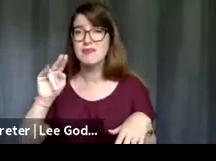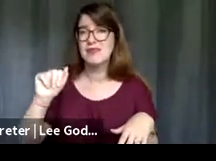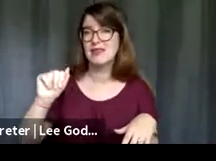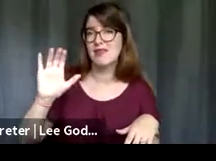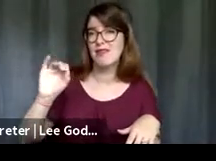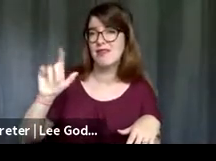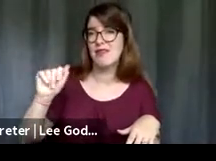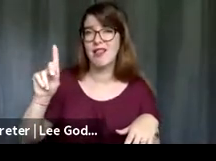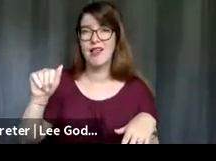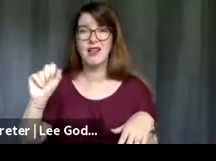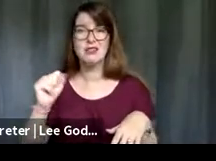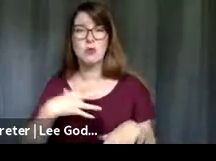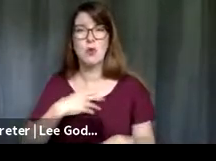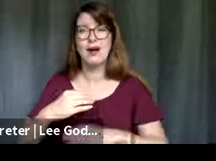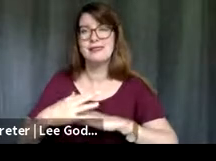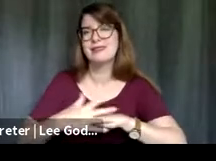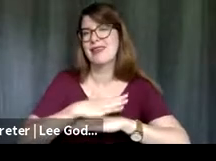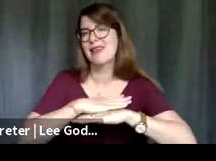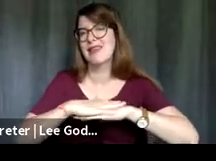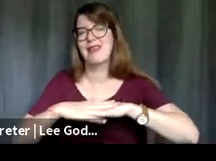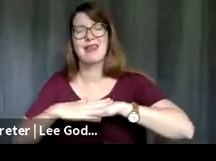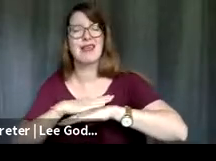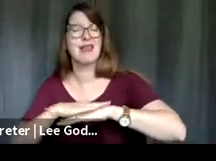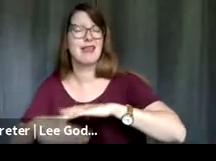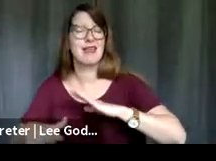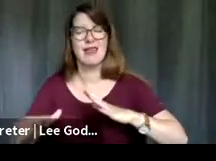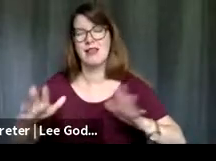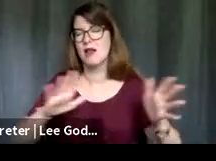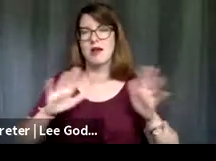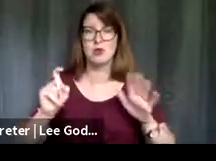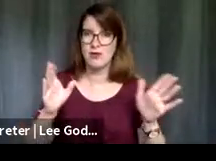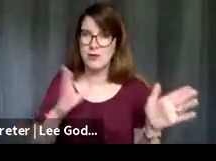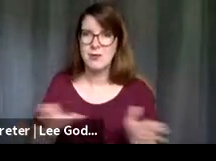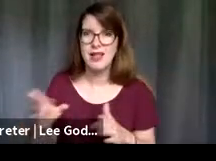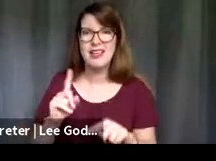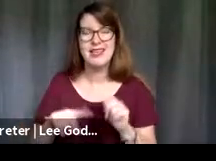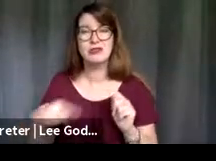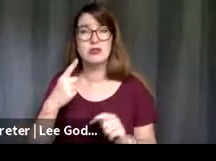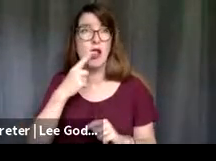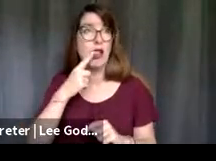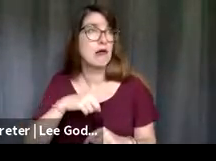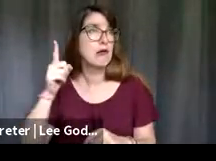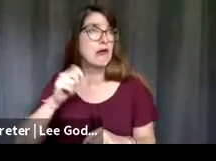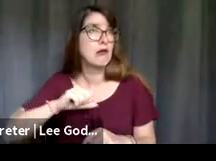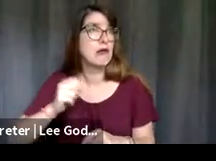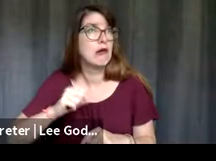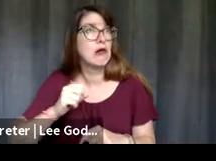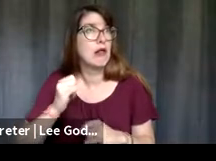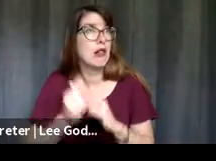some white sand tropical paradise, you got to plan. You can't just like wing it and last minute hope for the